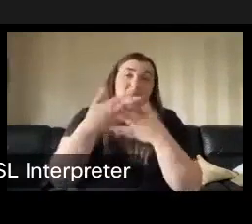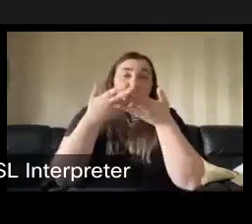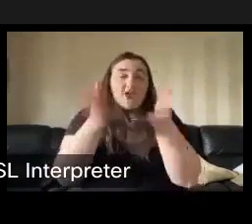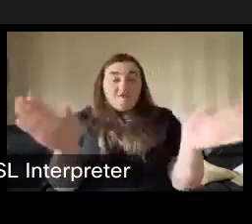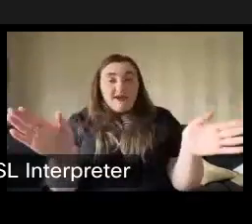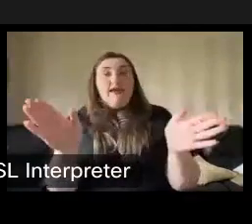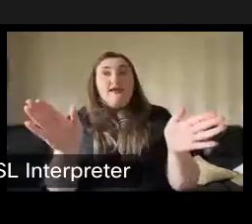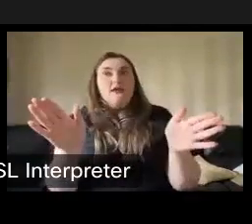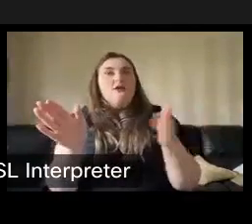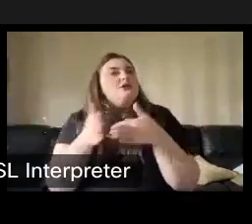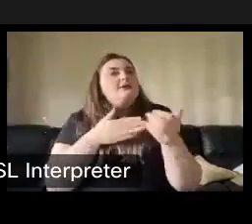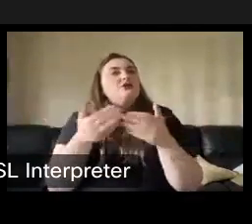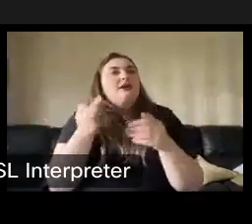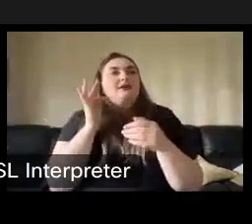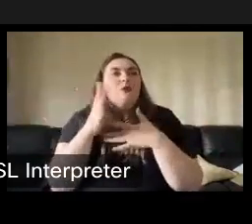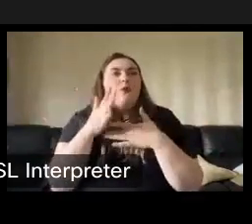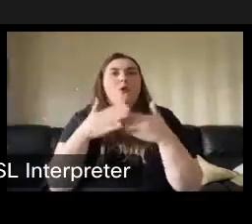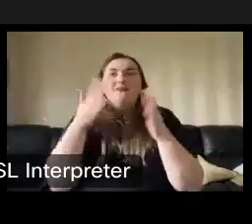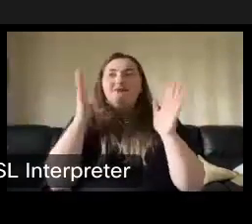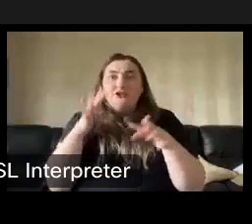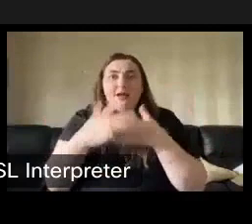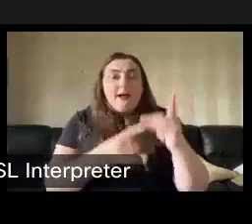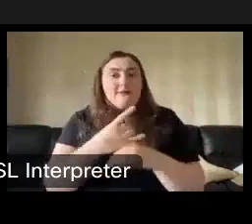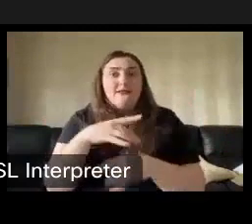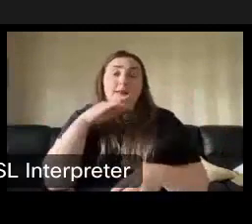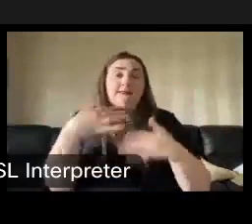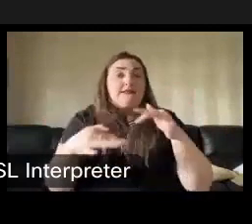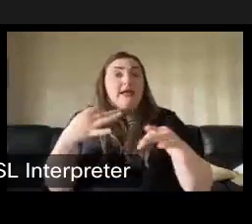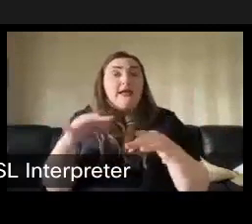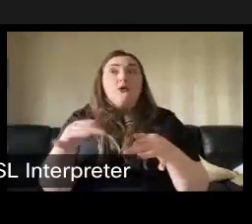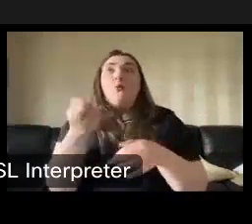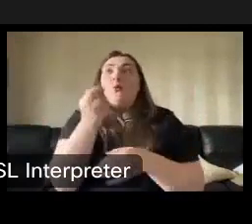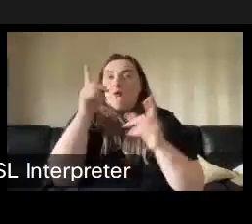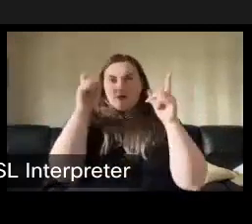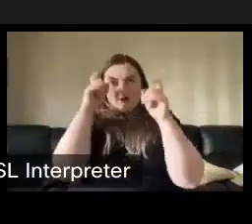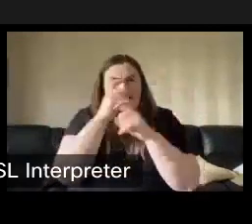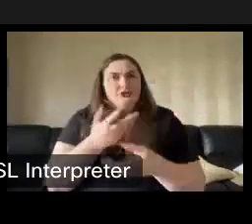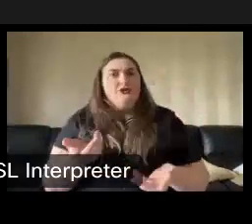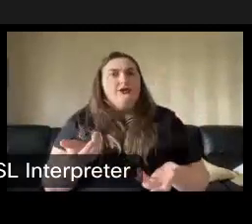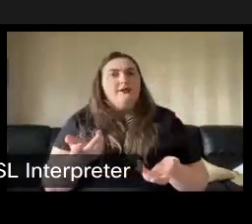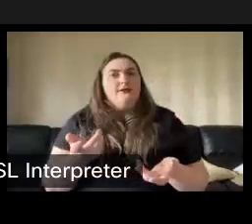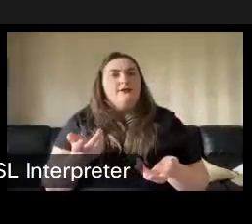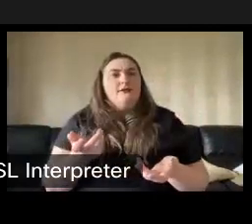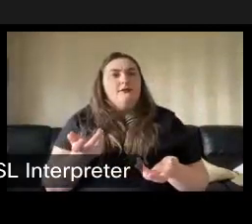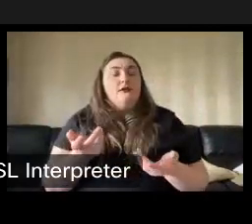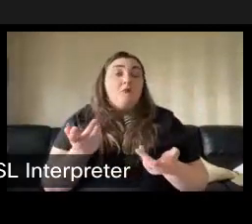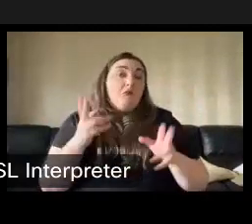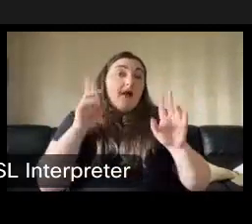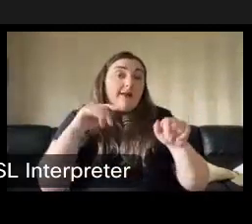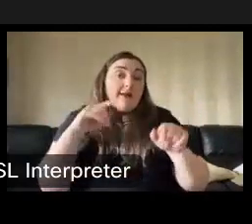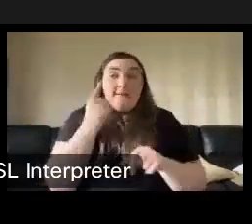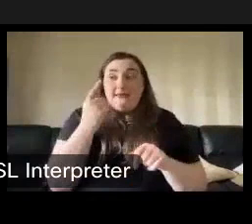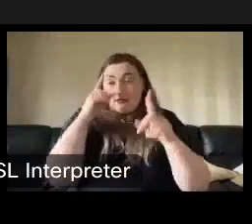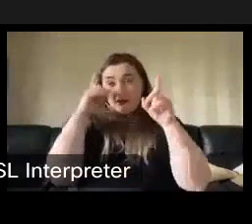does it matter if whatever's happened is an error or a complication? You know, so could it be a